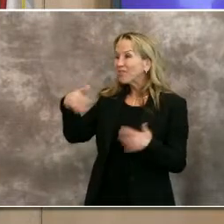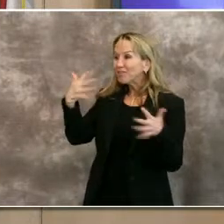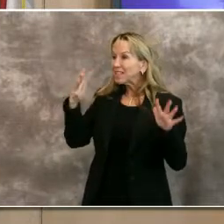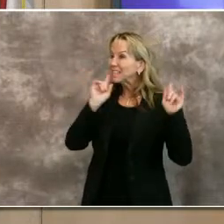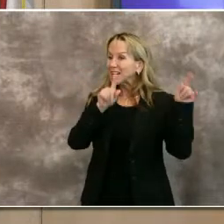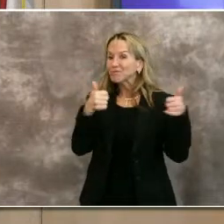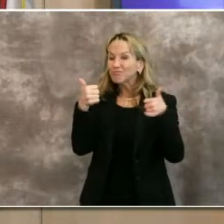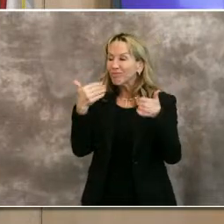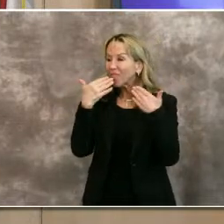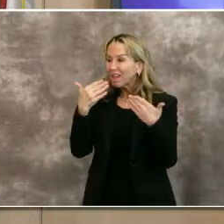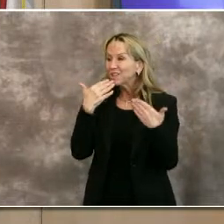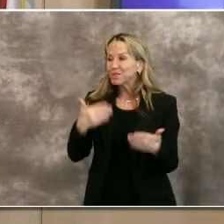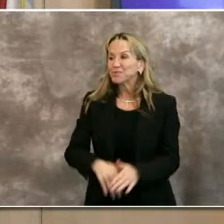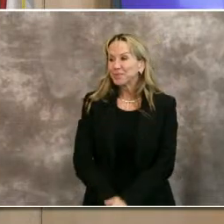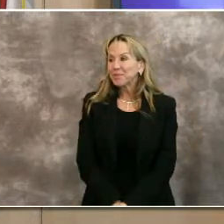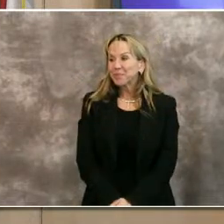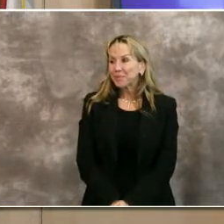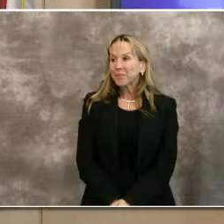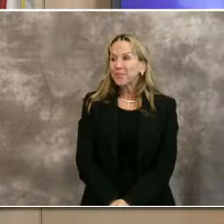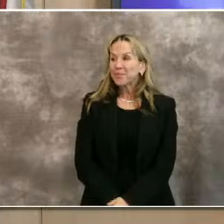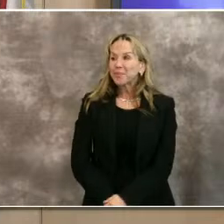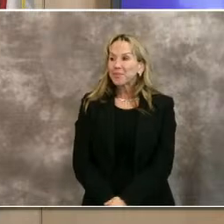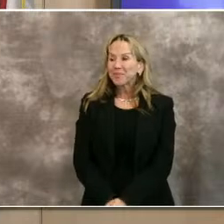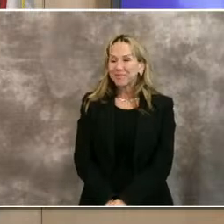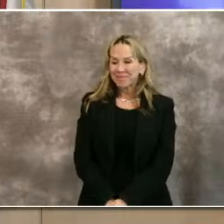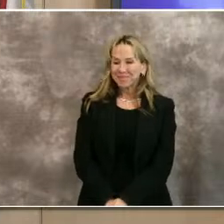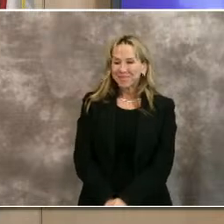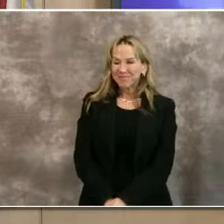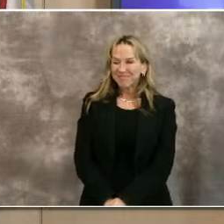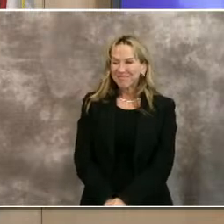you. Okay.